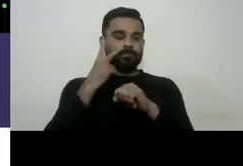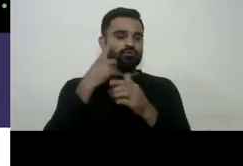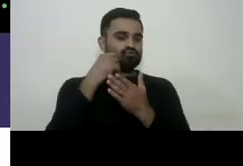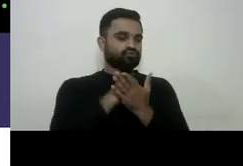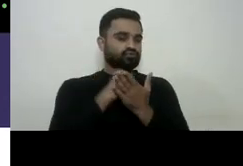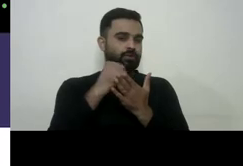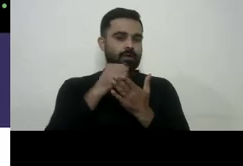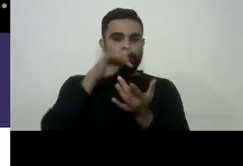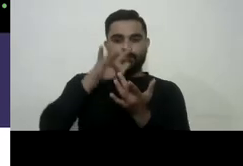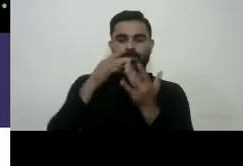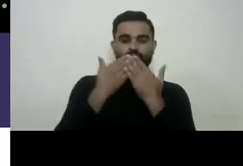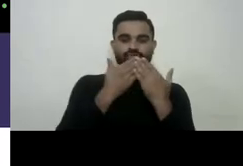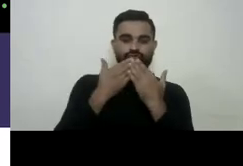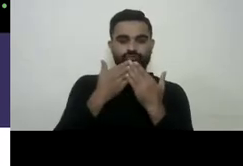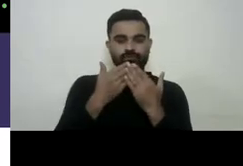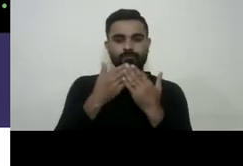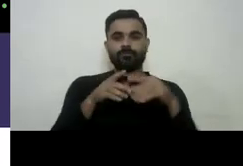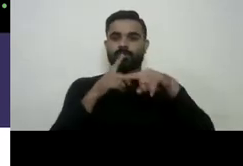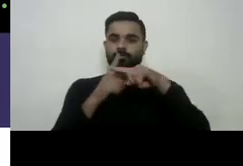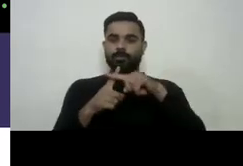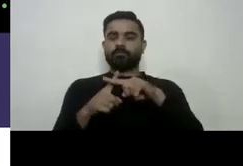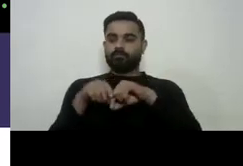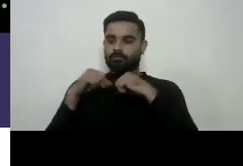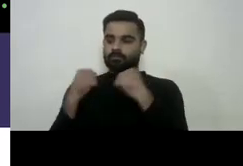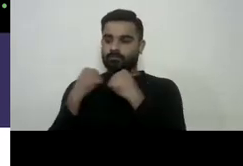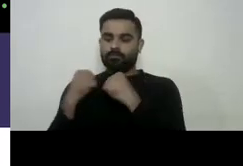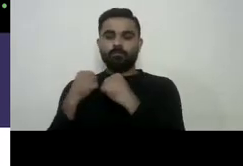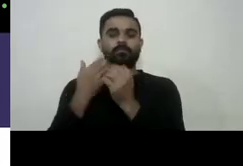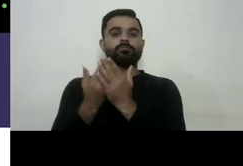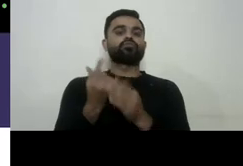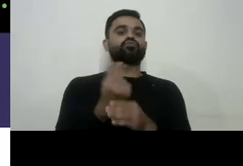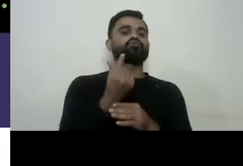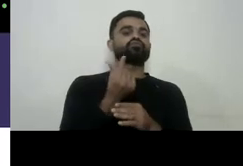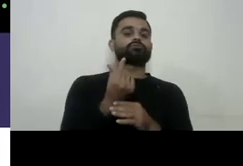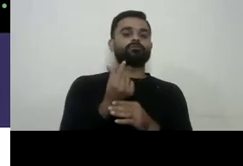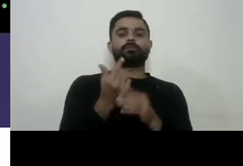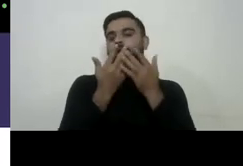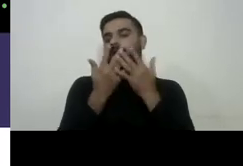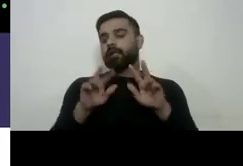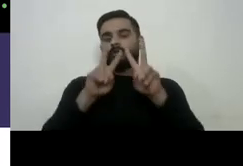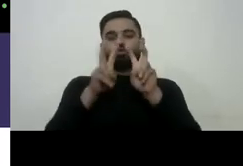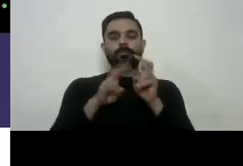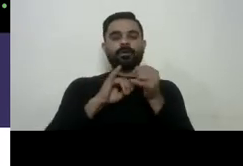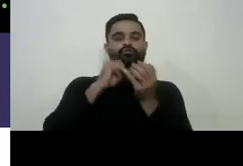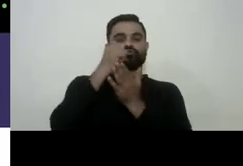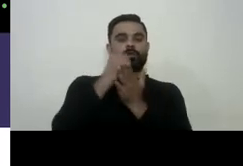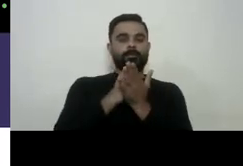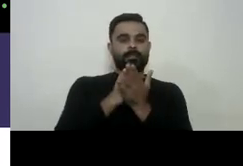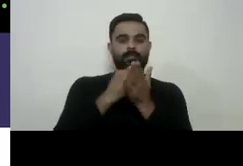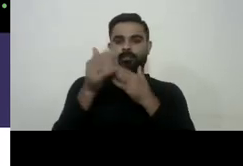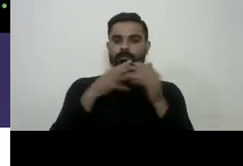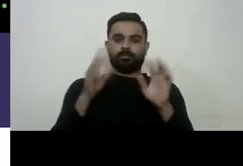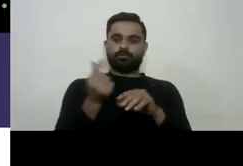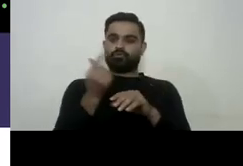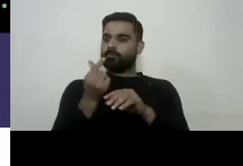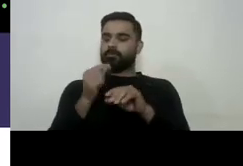out in the middle school. And it's an activity that can be used for any subject whatsoever, right? So you can use